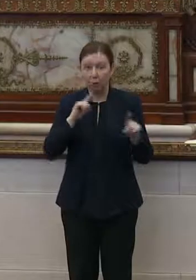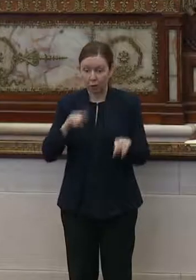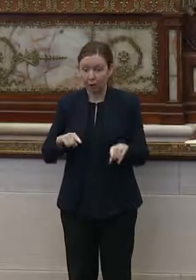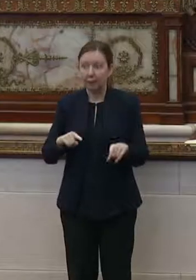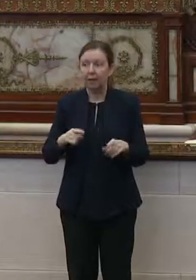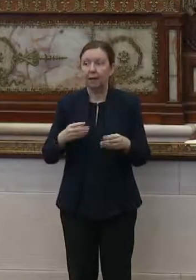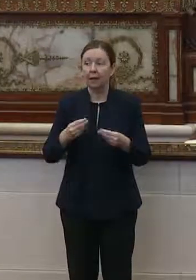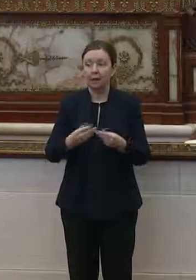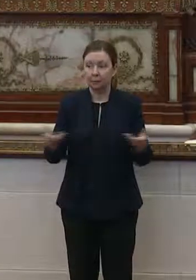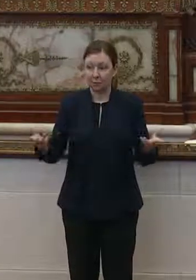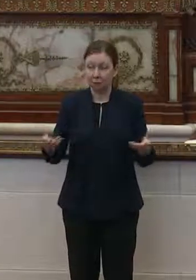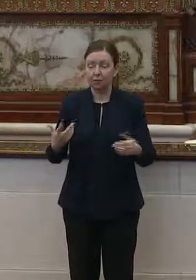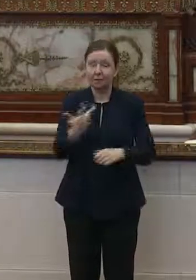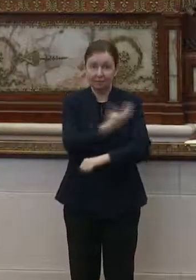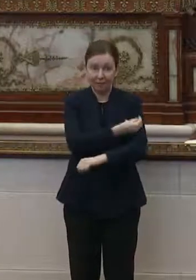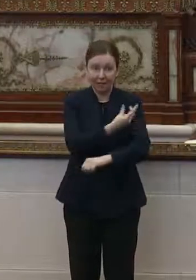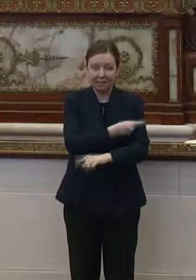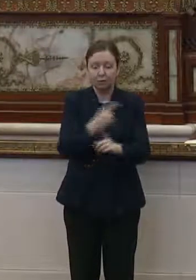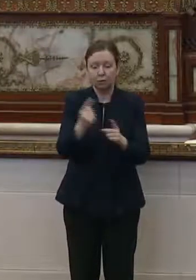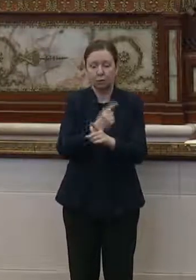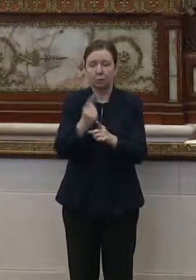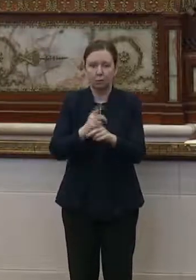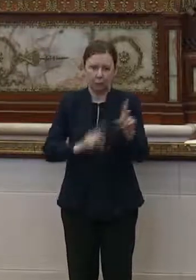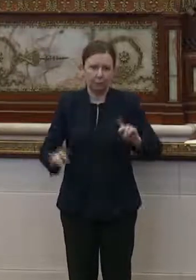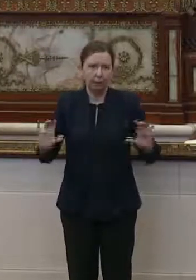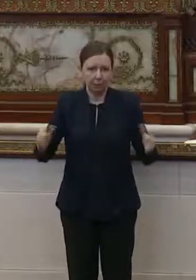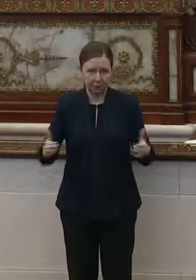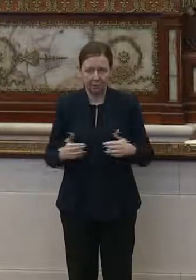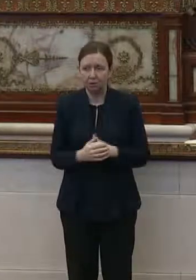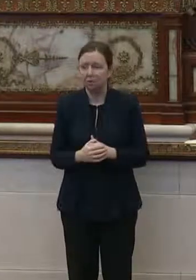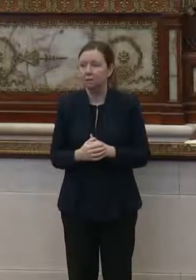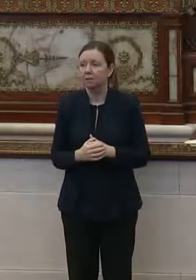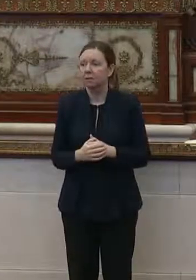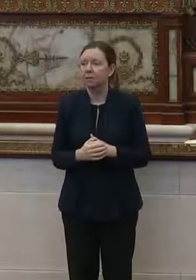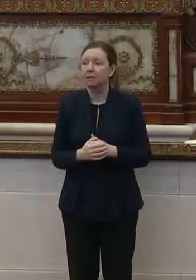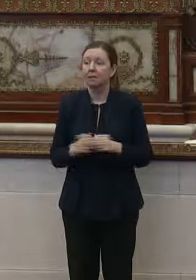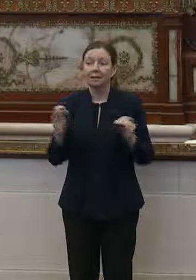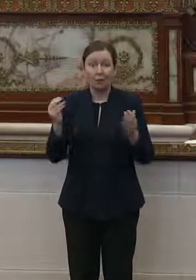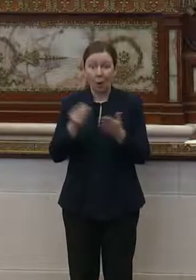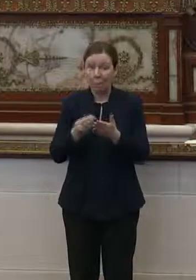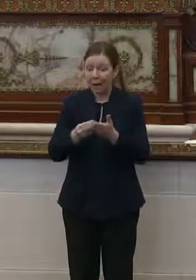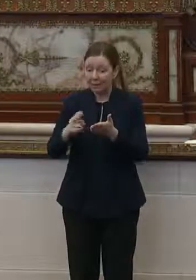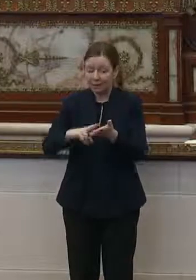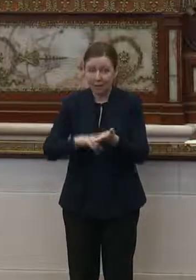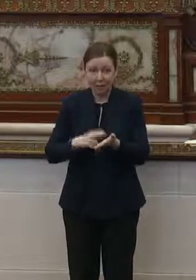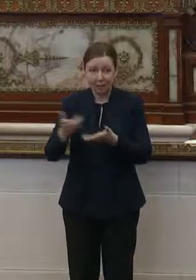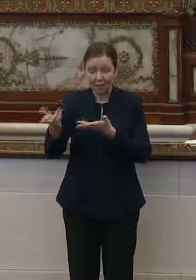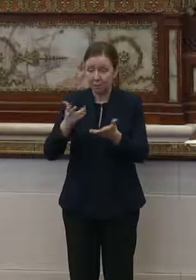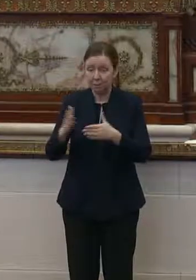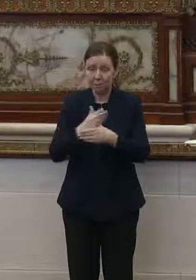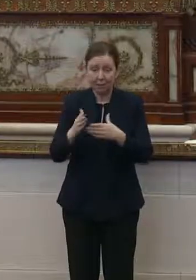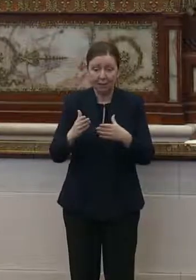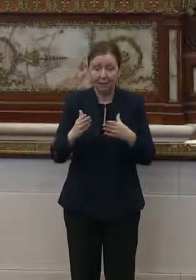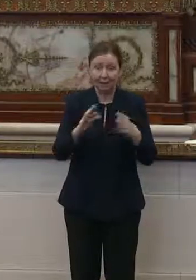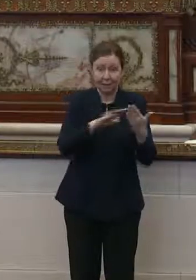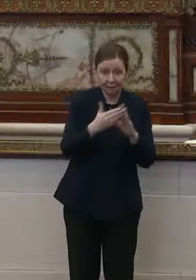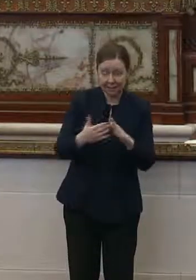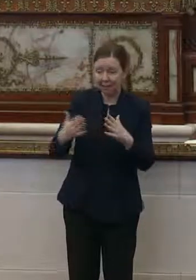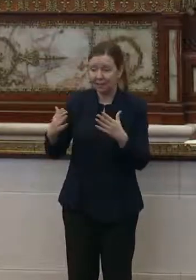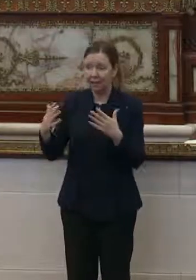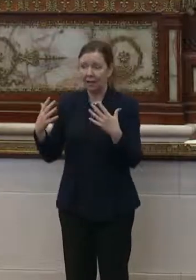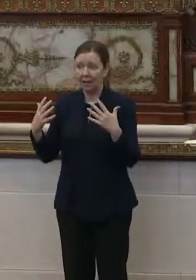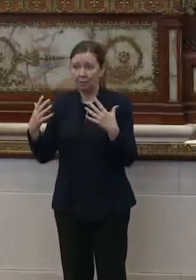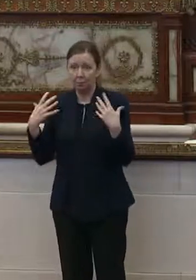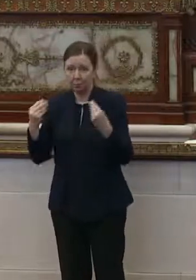pediatric and/or adult vaccines to the appropriate populations. There's no monetary contract between the city and providers for those providers to receive vaccines